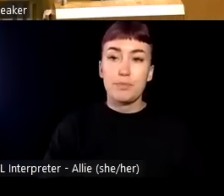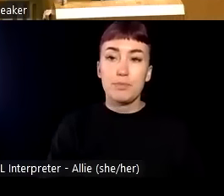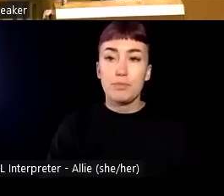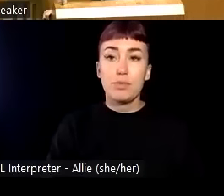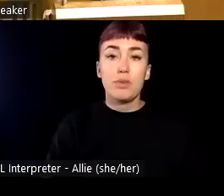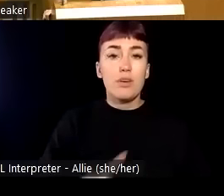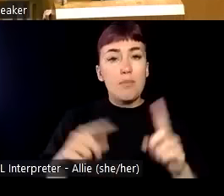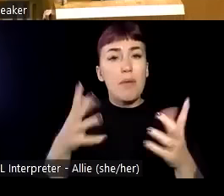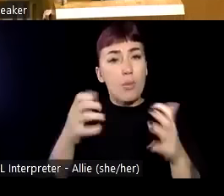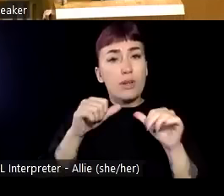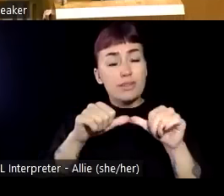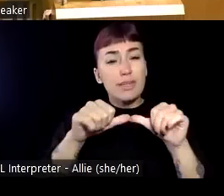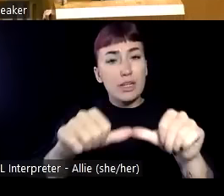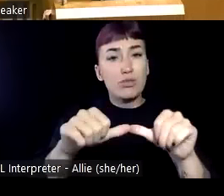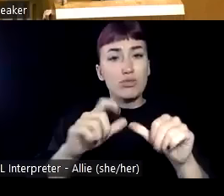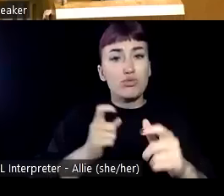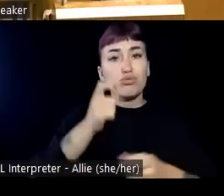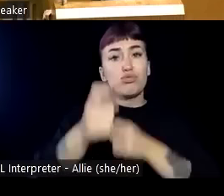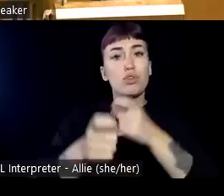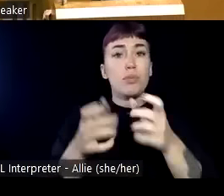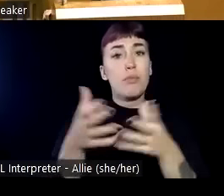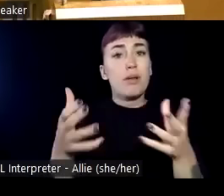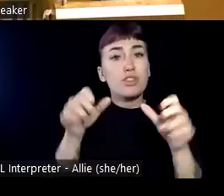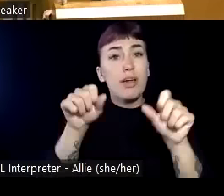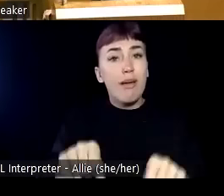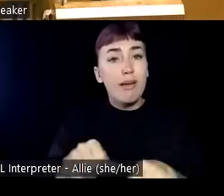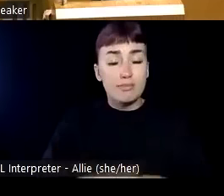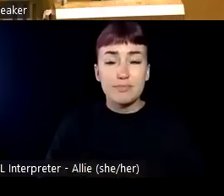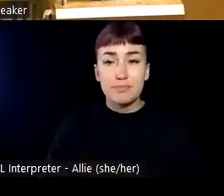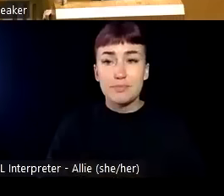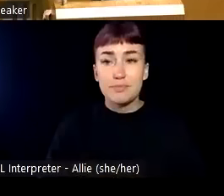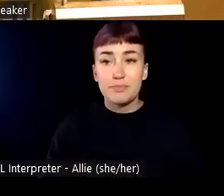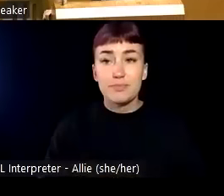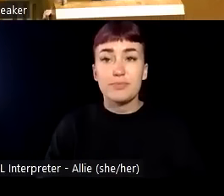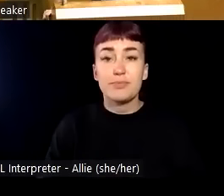But I want to continue to contribute as much as I can.